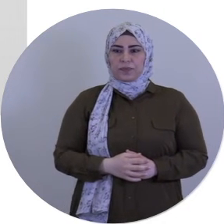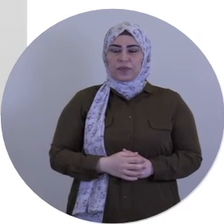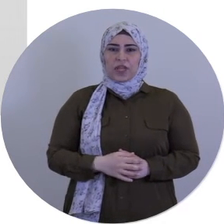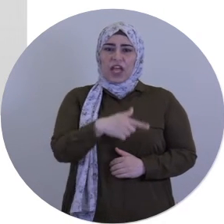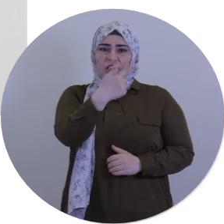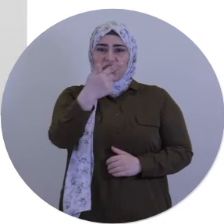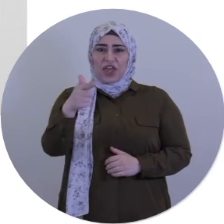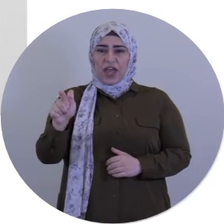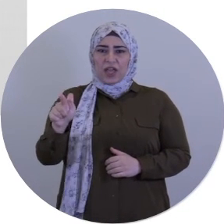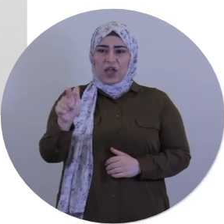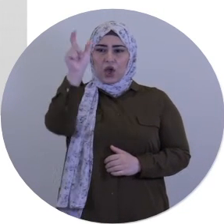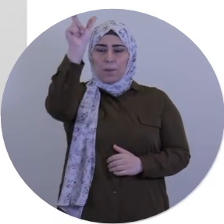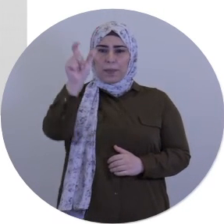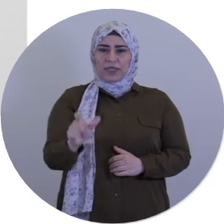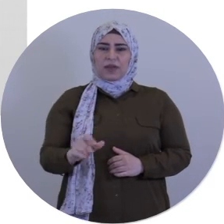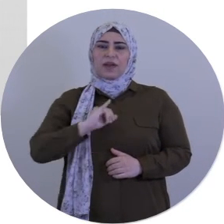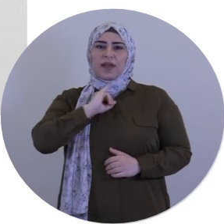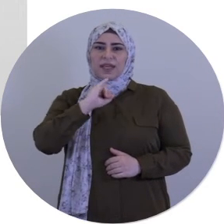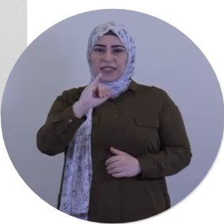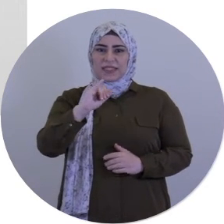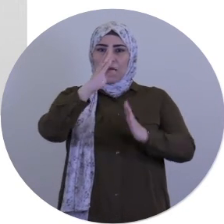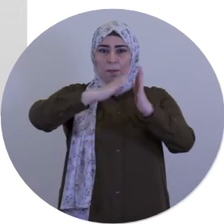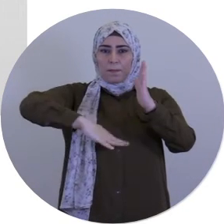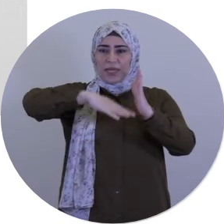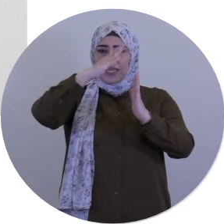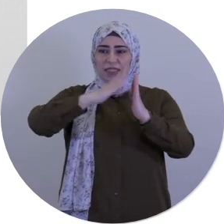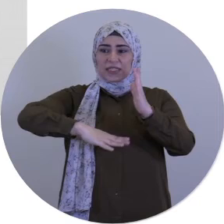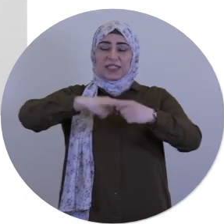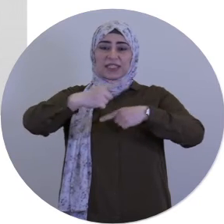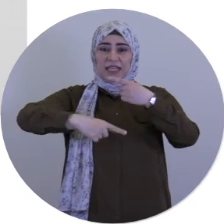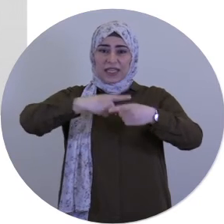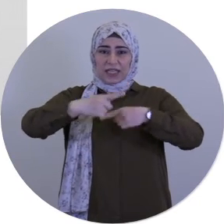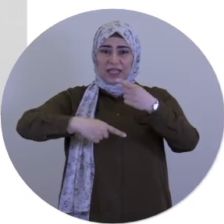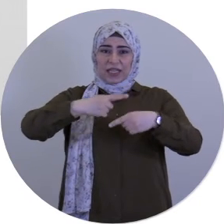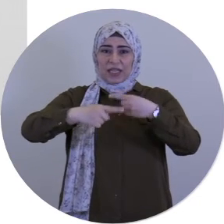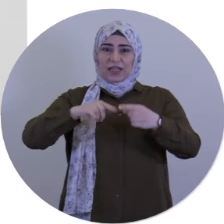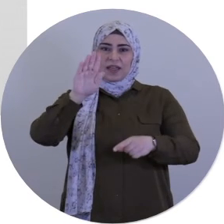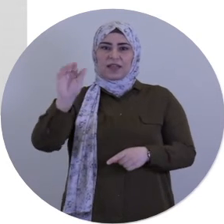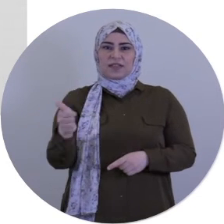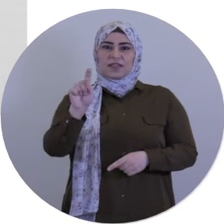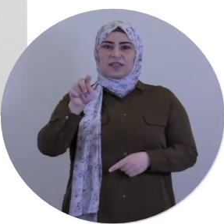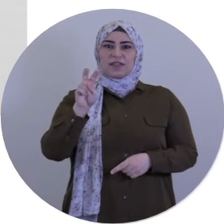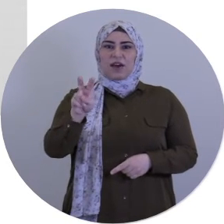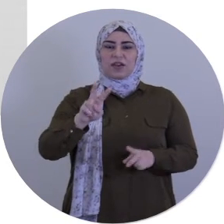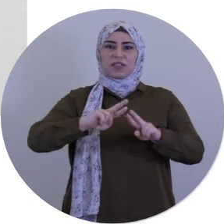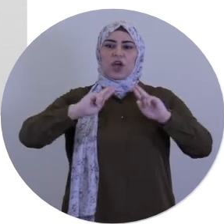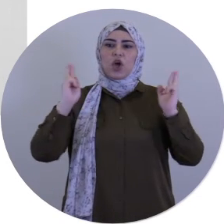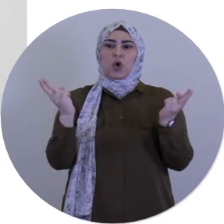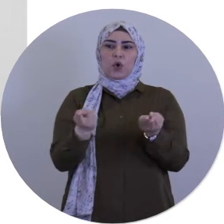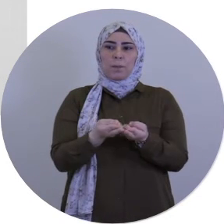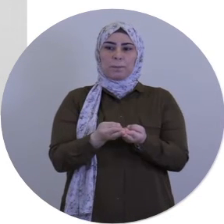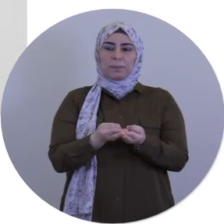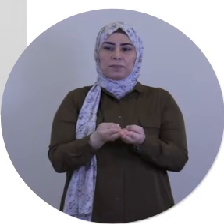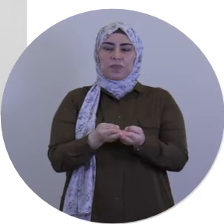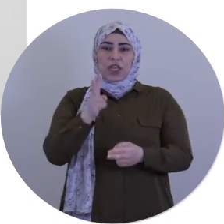painter is painting Sarah's room. Notice how the tense of the verb changed. The painter is painting Sarah's room.